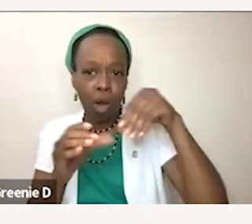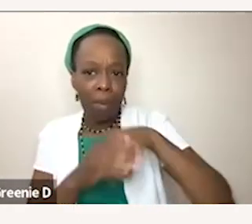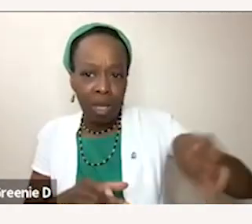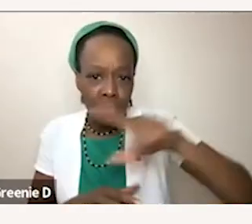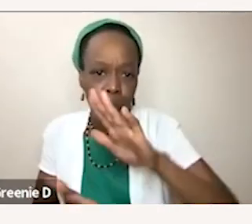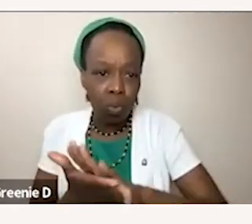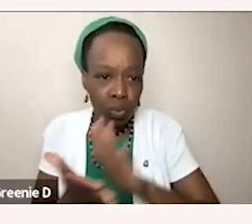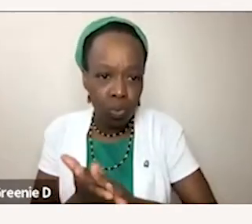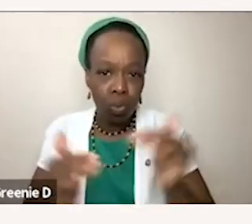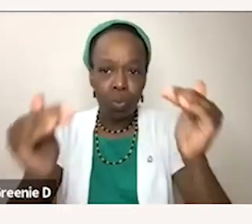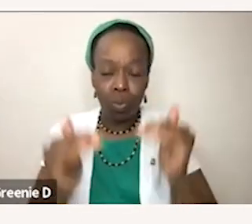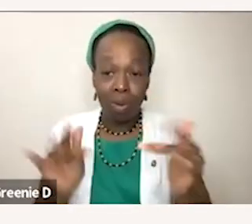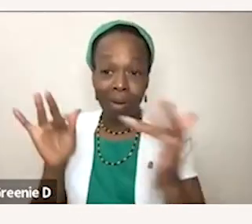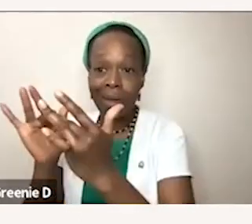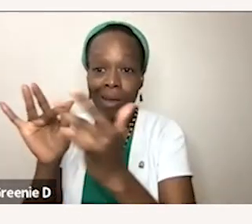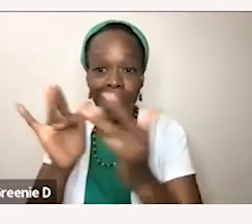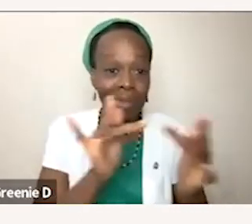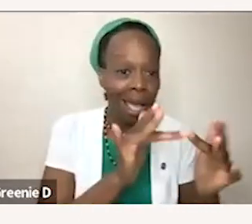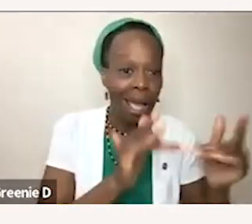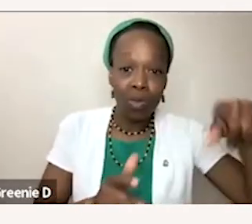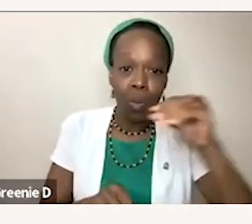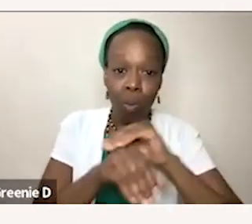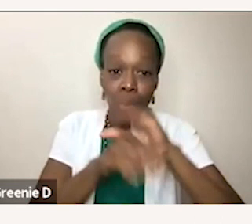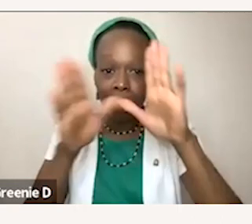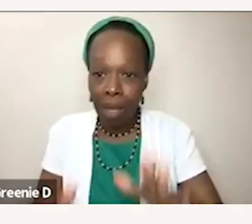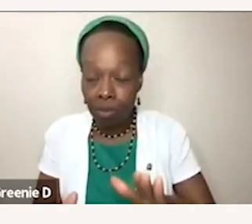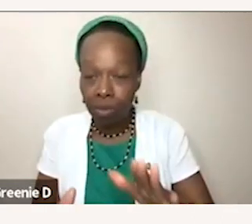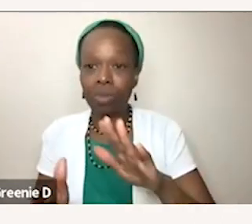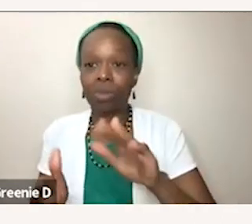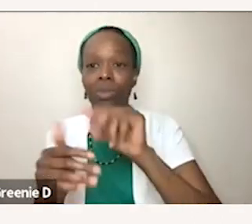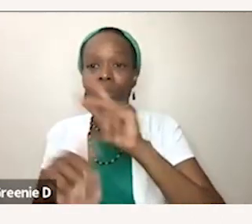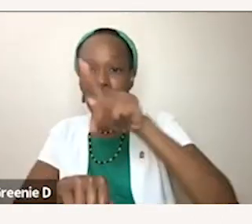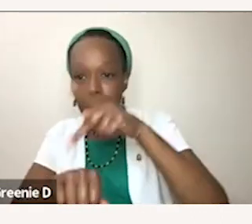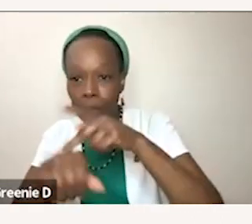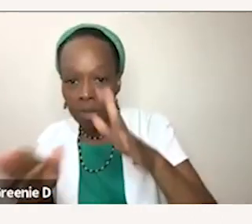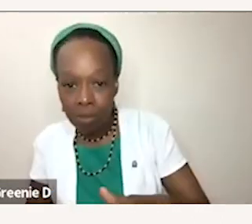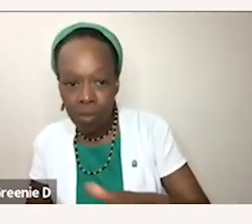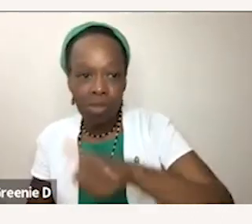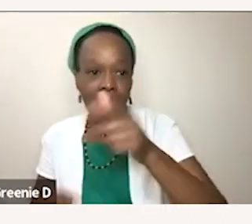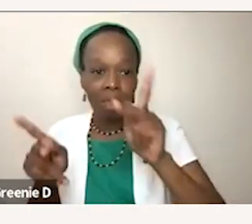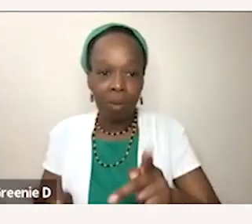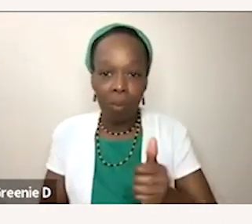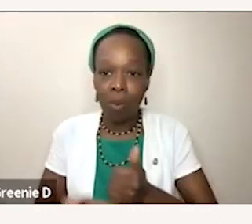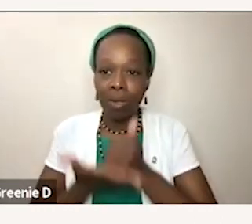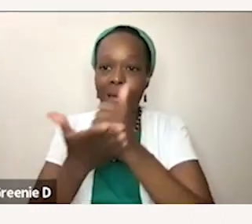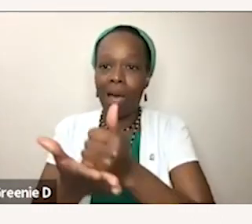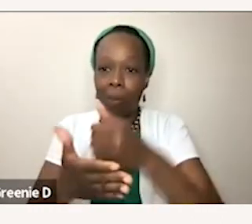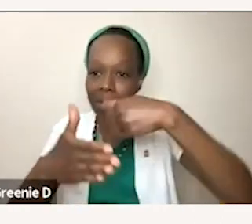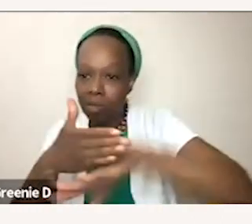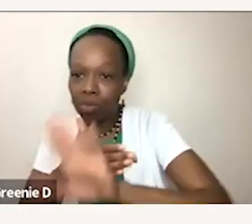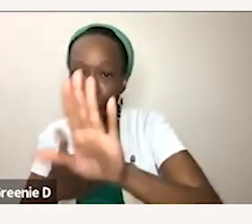your counselors or principals, other relevant folks to help get this in the door, engaging PTA leaders